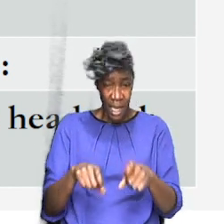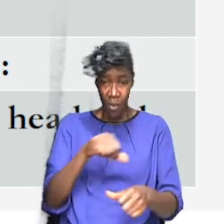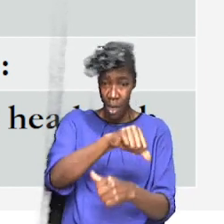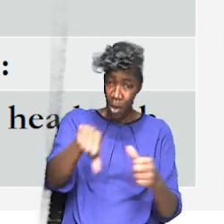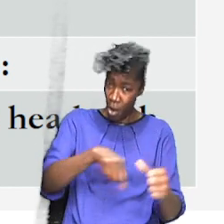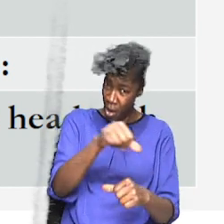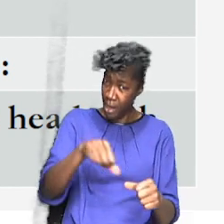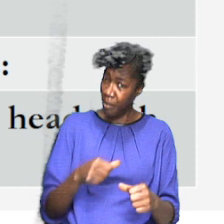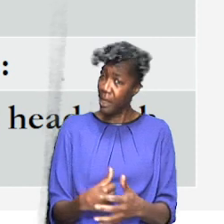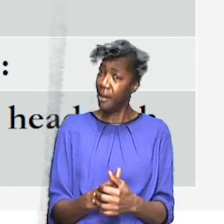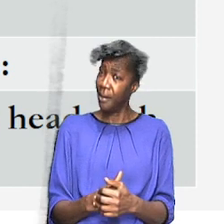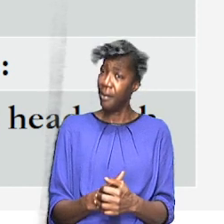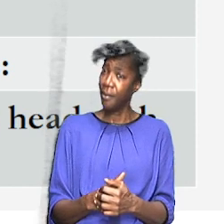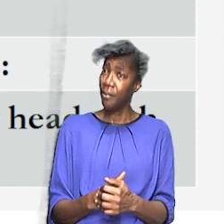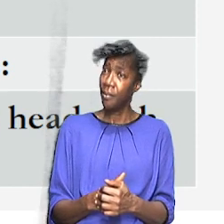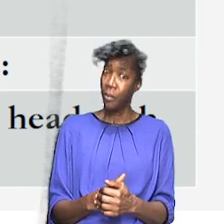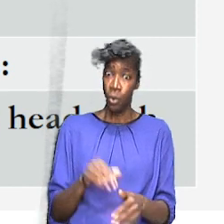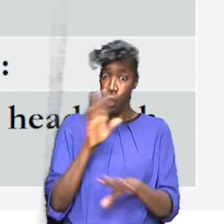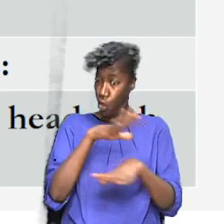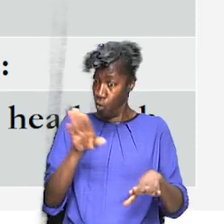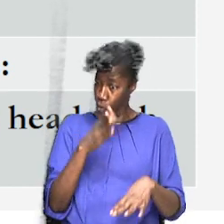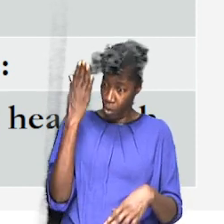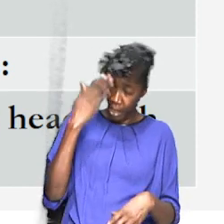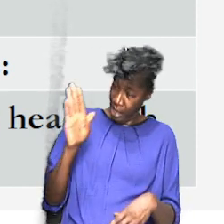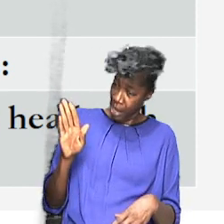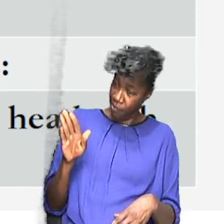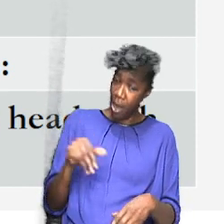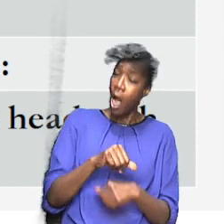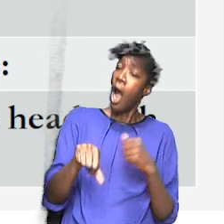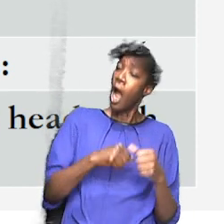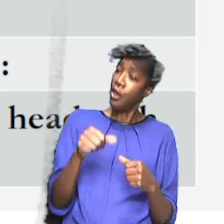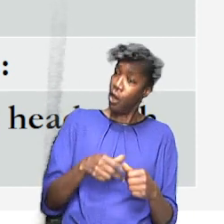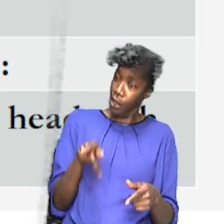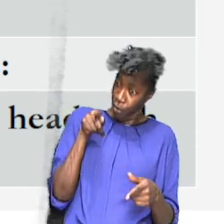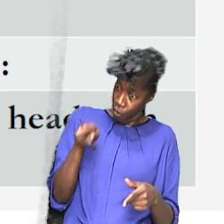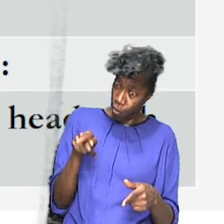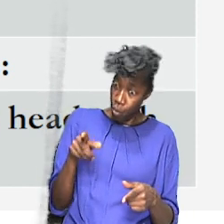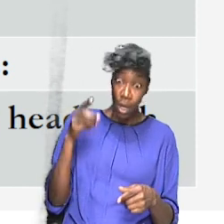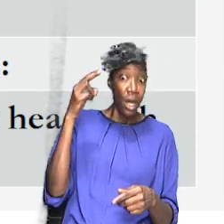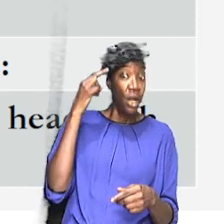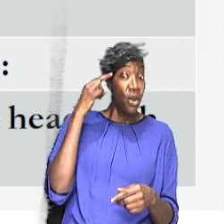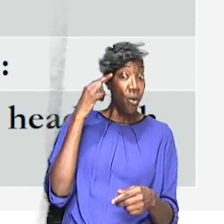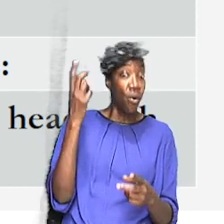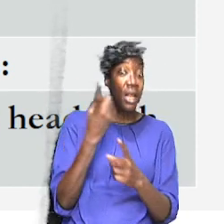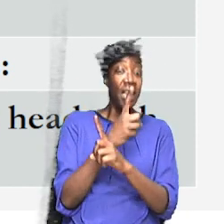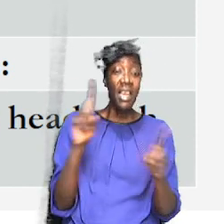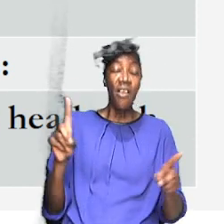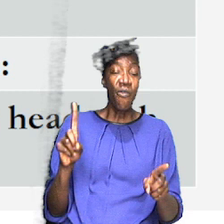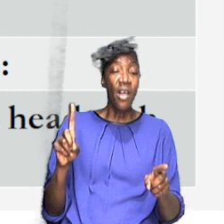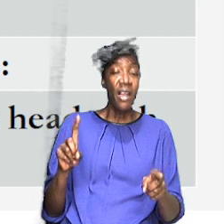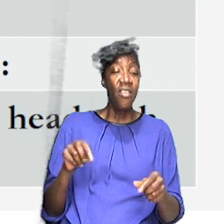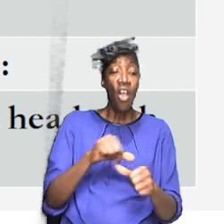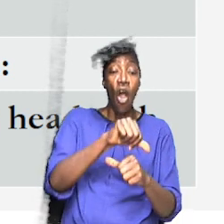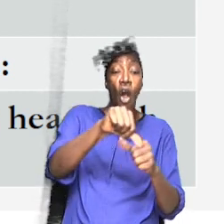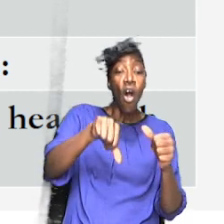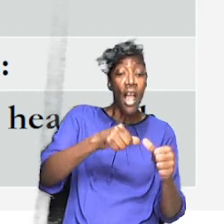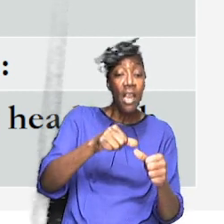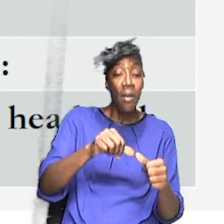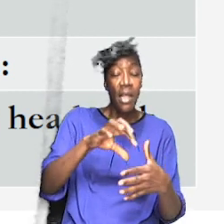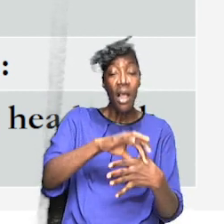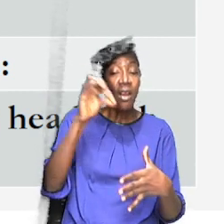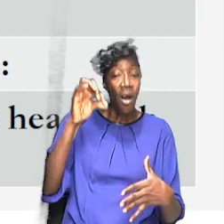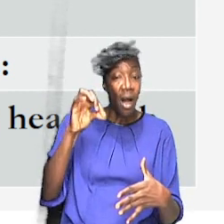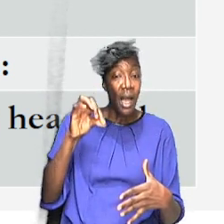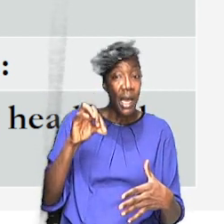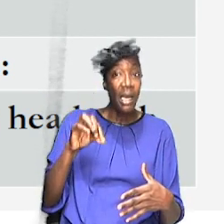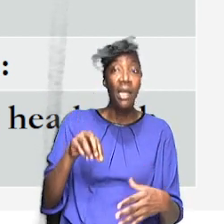Very expensive ointment. And he did not anoint his head with oil. Know the difference. One is ointment, one is oil. Because it was normal again for when you go